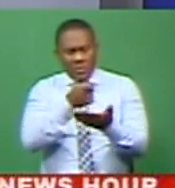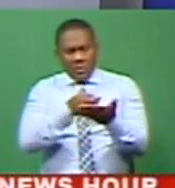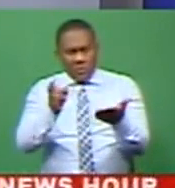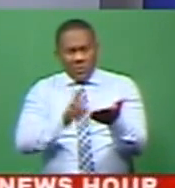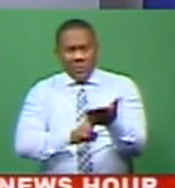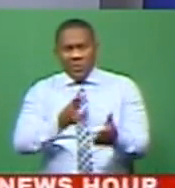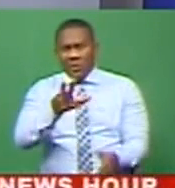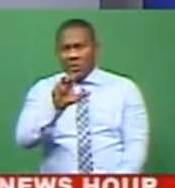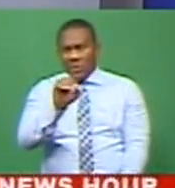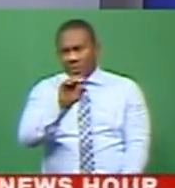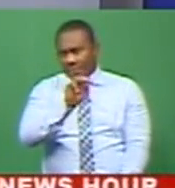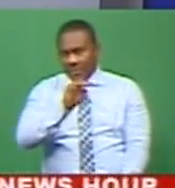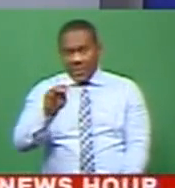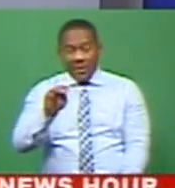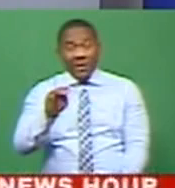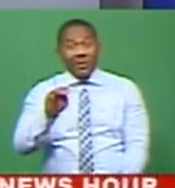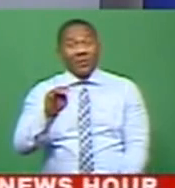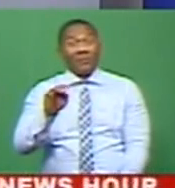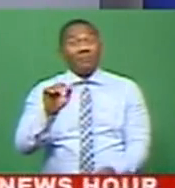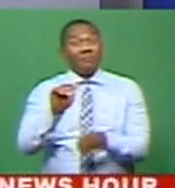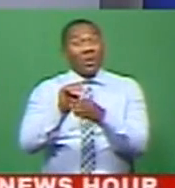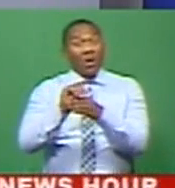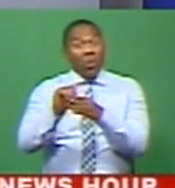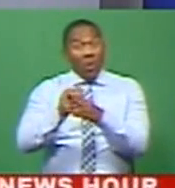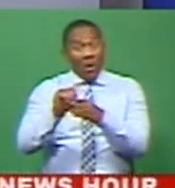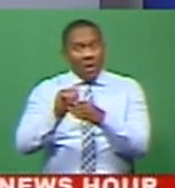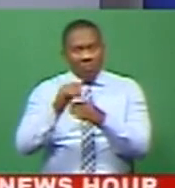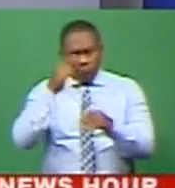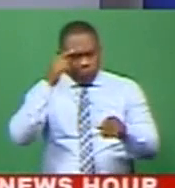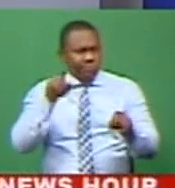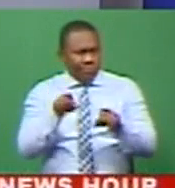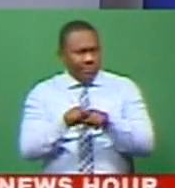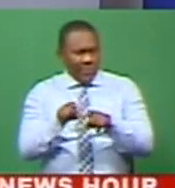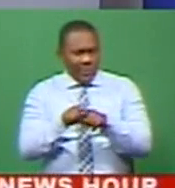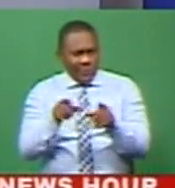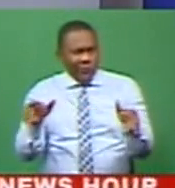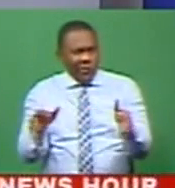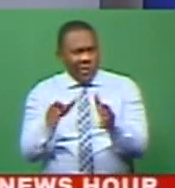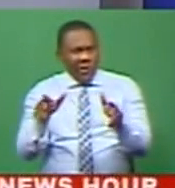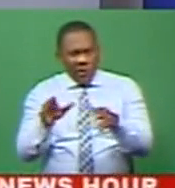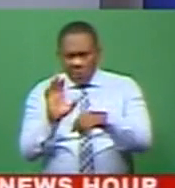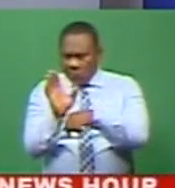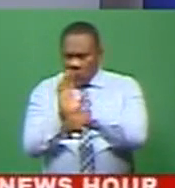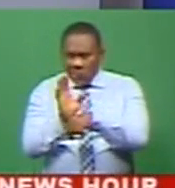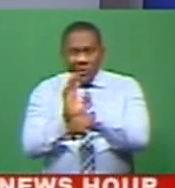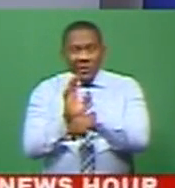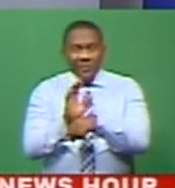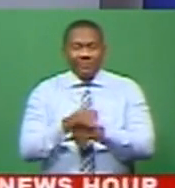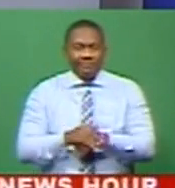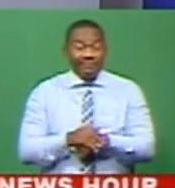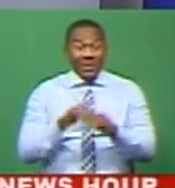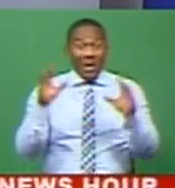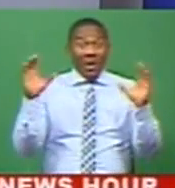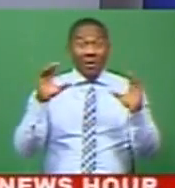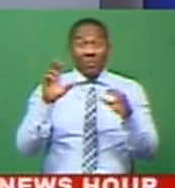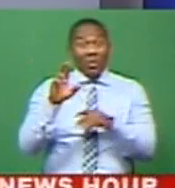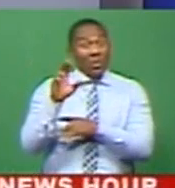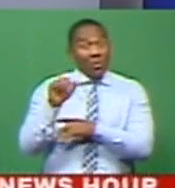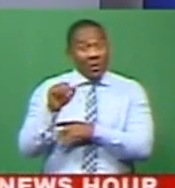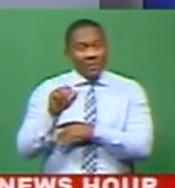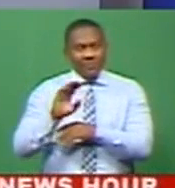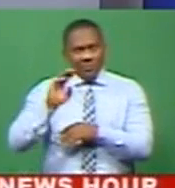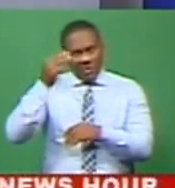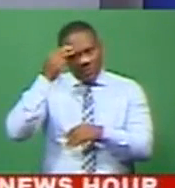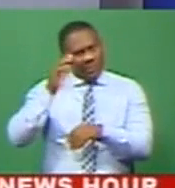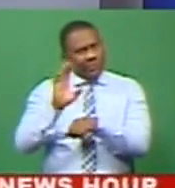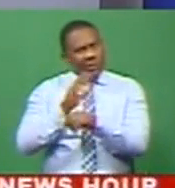Ghana cedi agreement to promote skills development of entrepreneurs in Ghana. At the ceremony in Accra, the Minister for